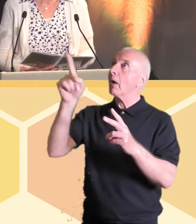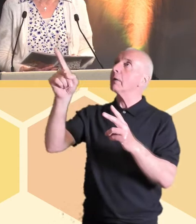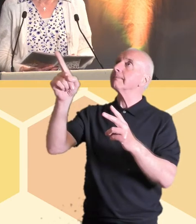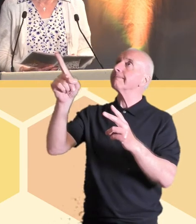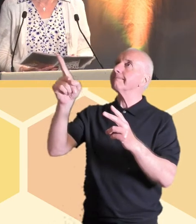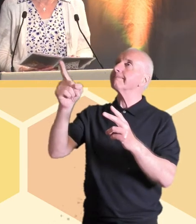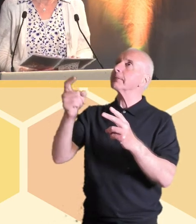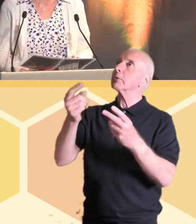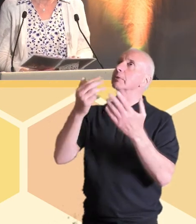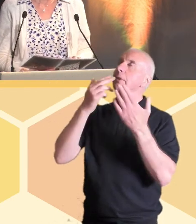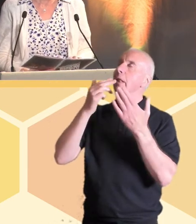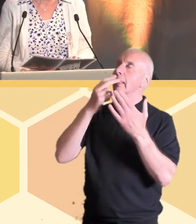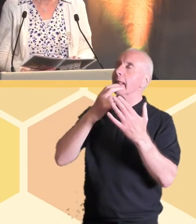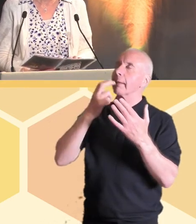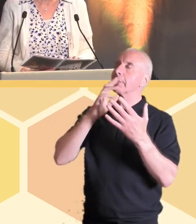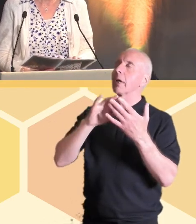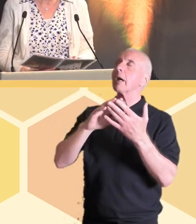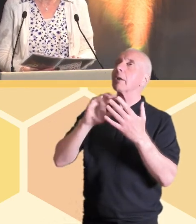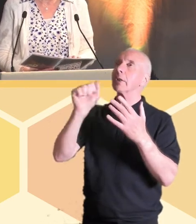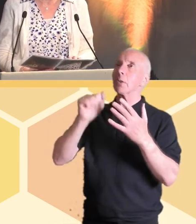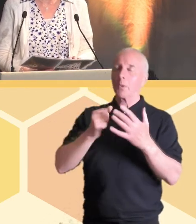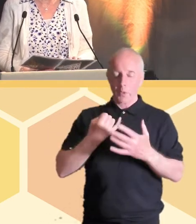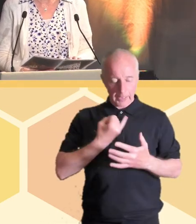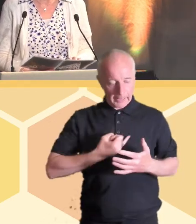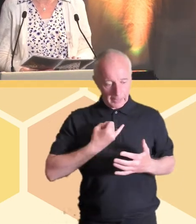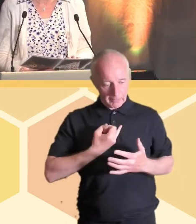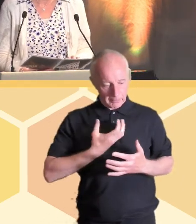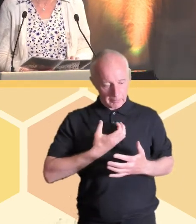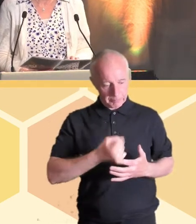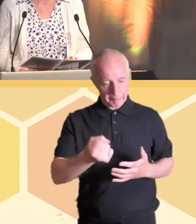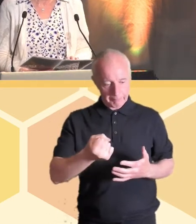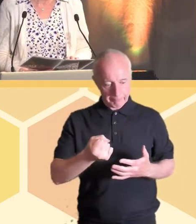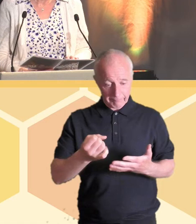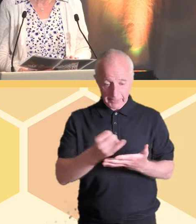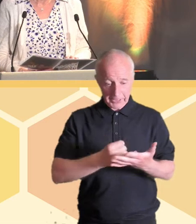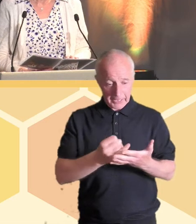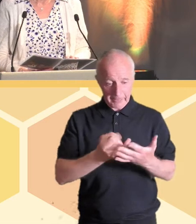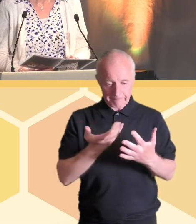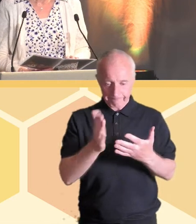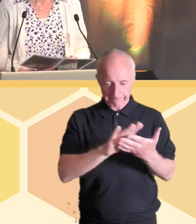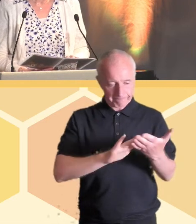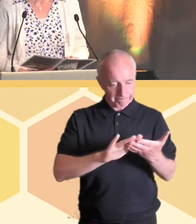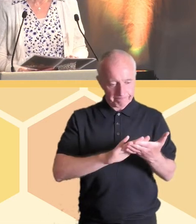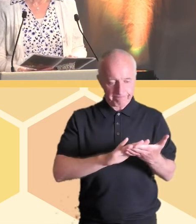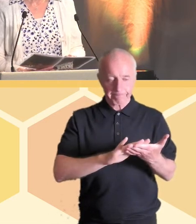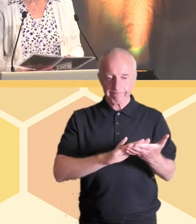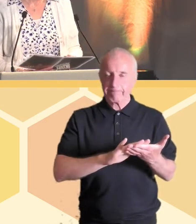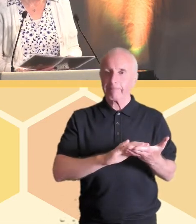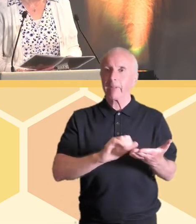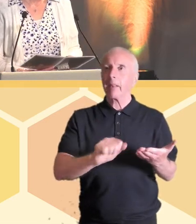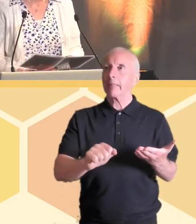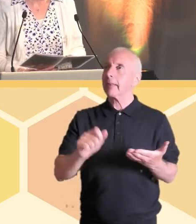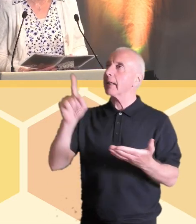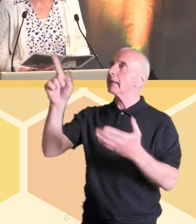lips. Your guilt is taken away and your sin is atoned for.' And then I heard the voice